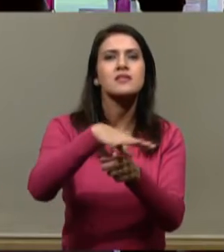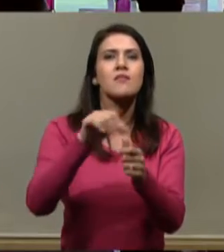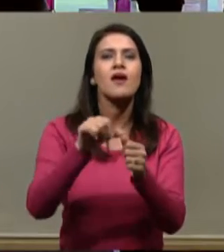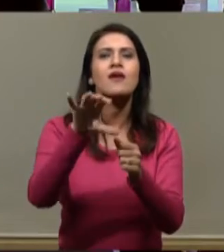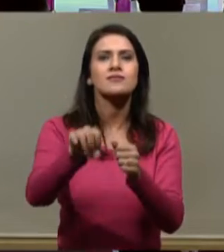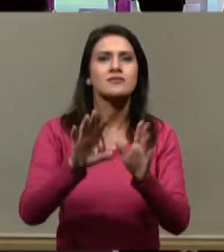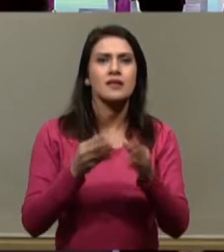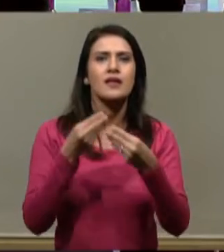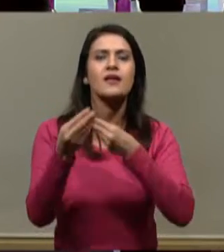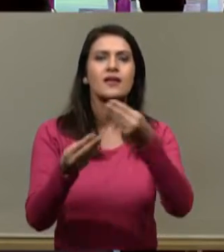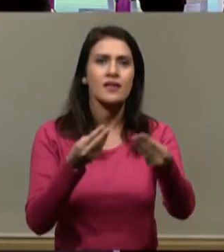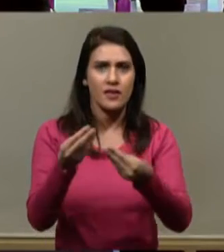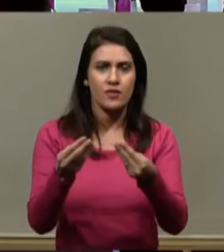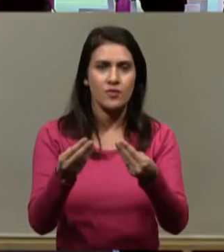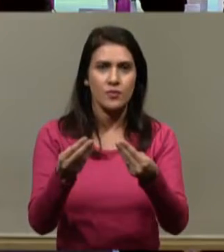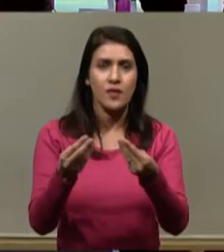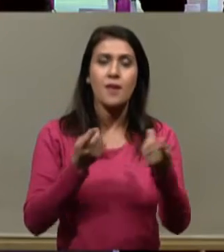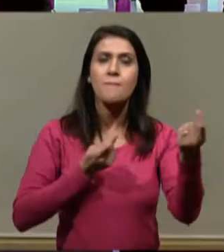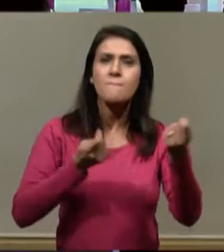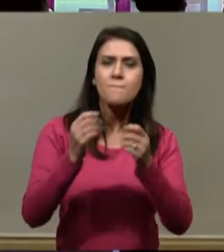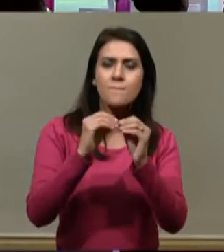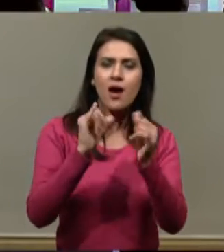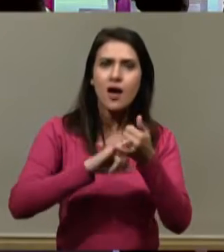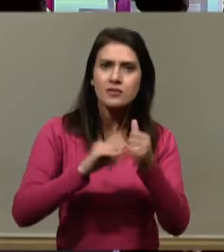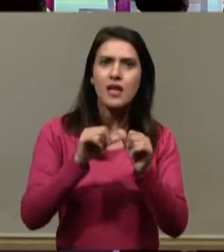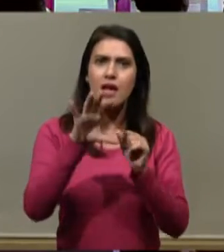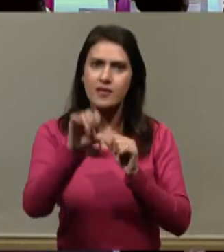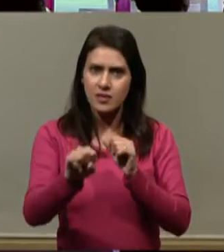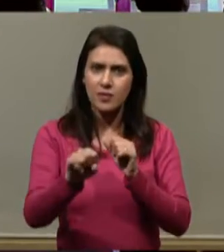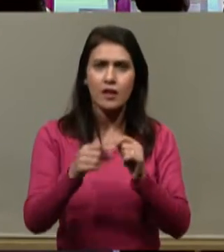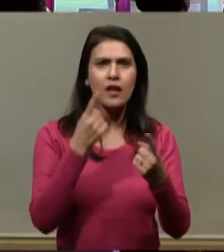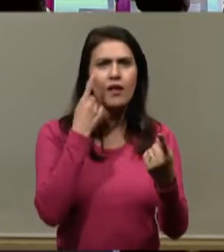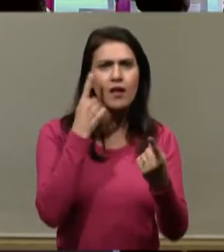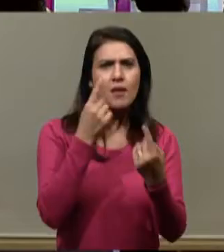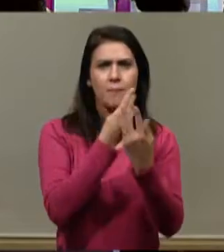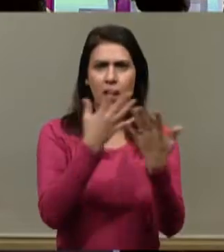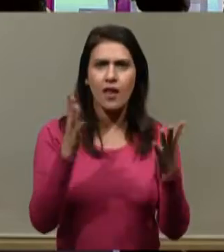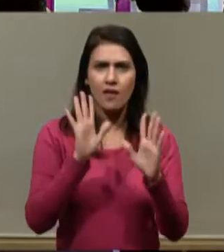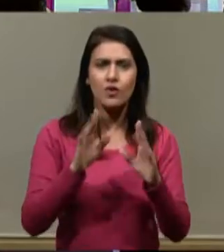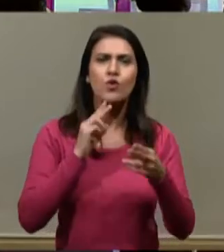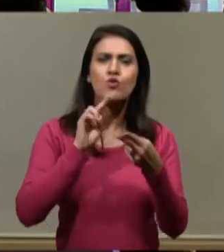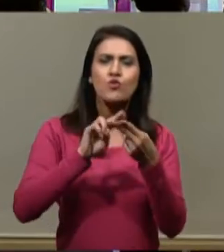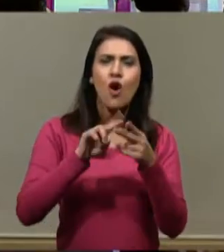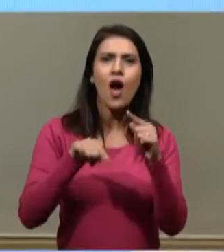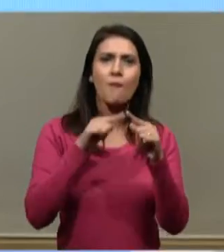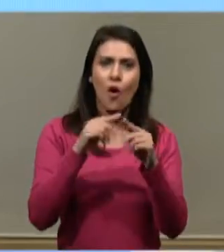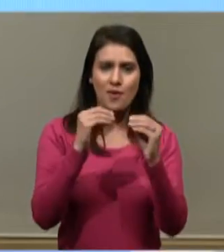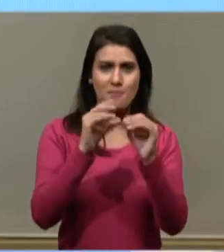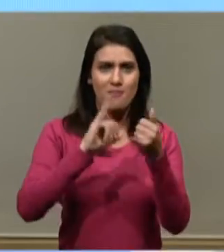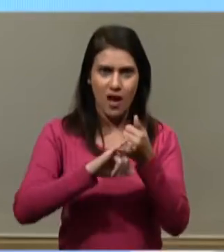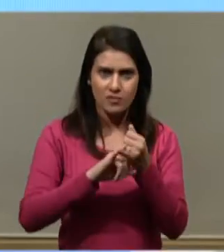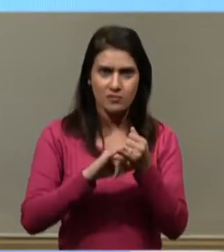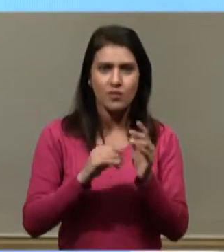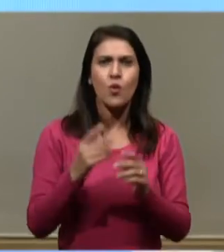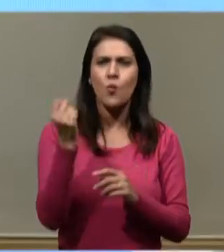put together representations on making buses accessible. We would have seen there has been a lot of talk about buses over the